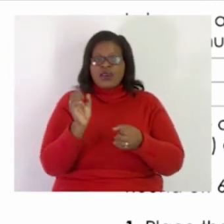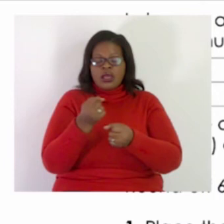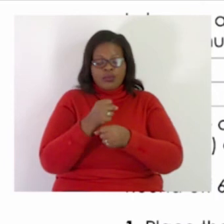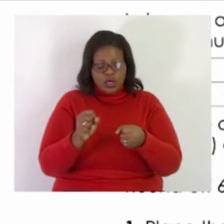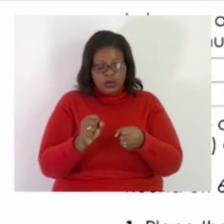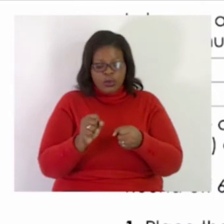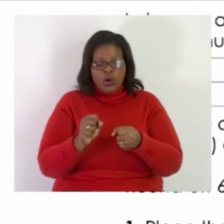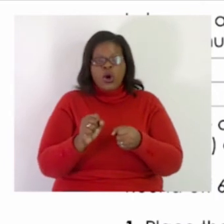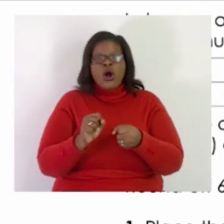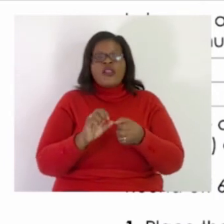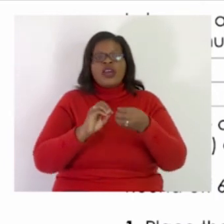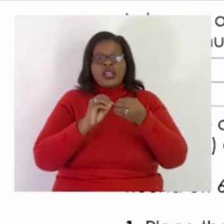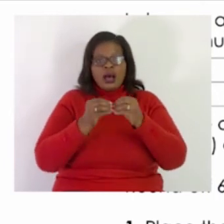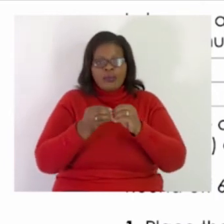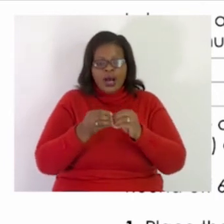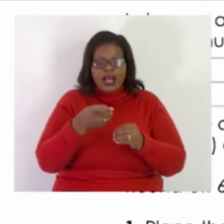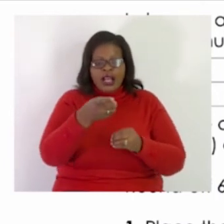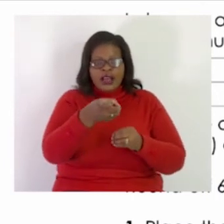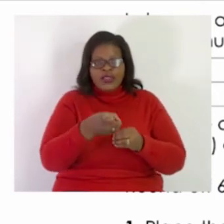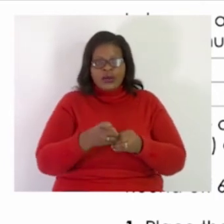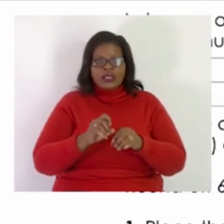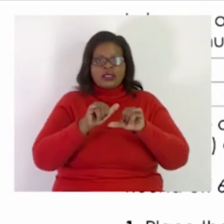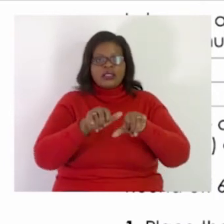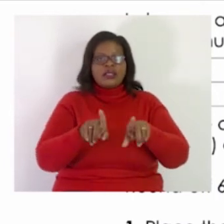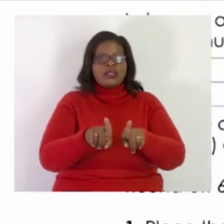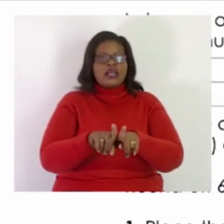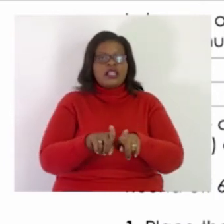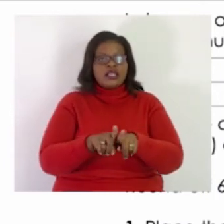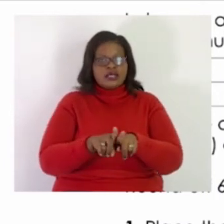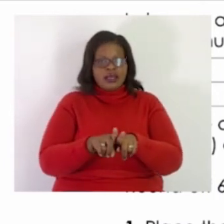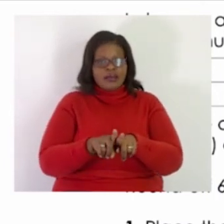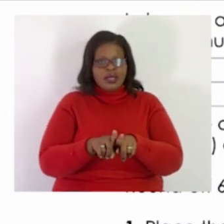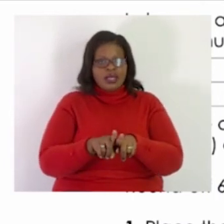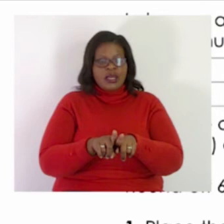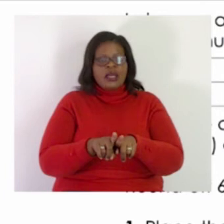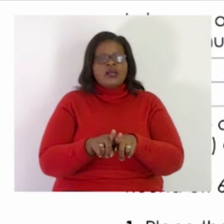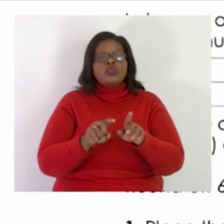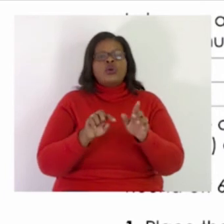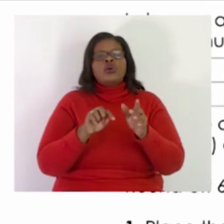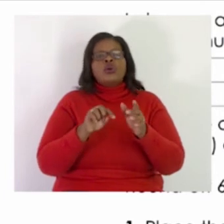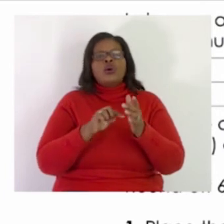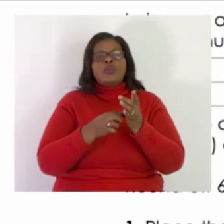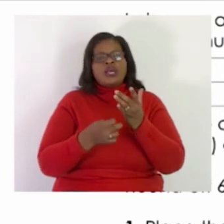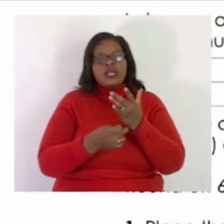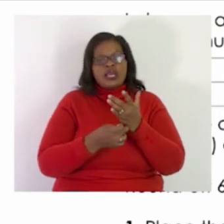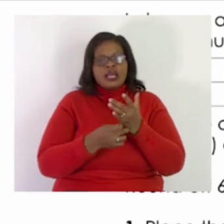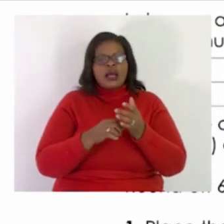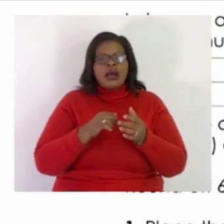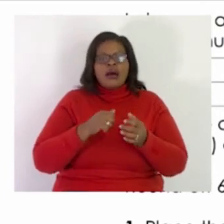number in the 1,000 remain the same. In this case, my answer will